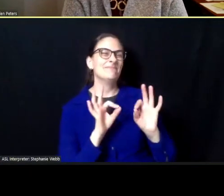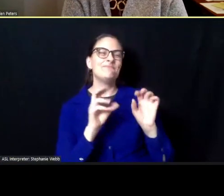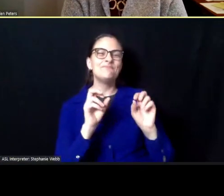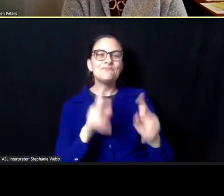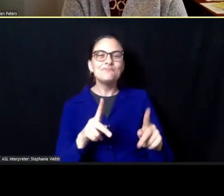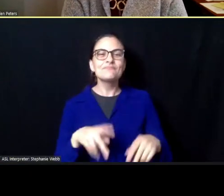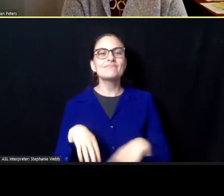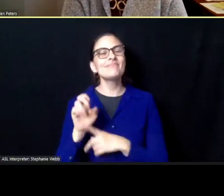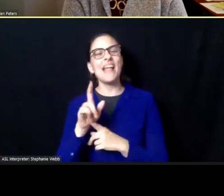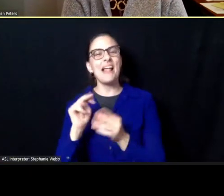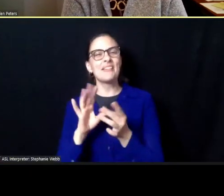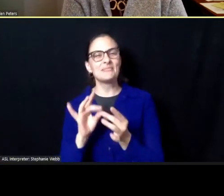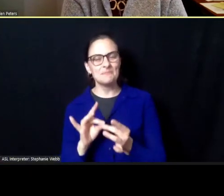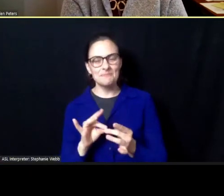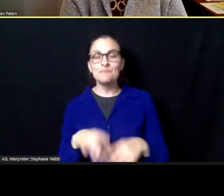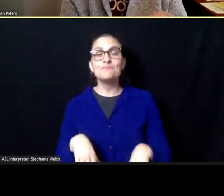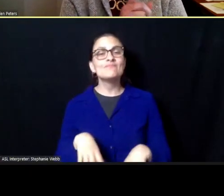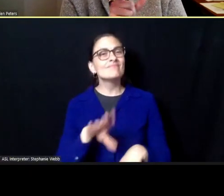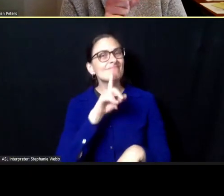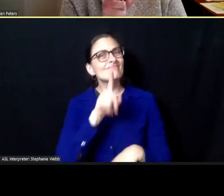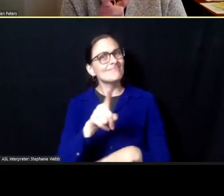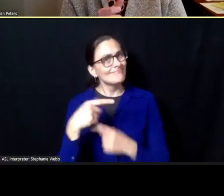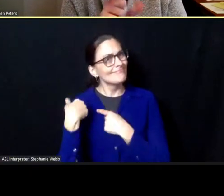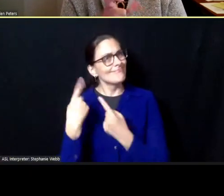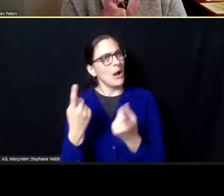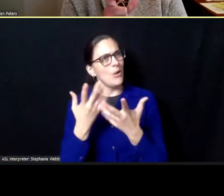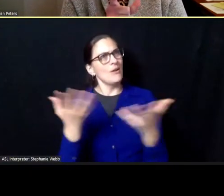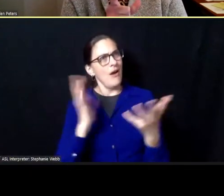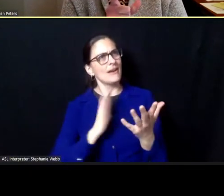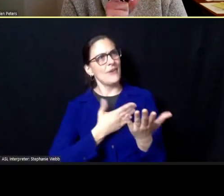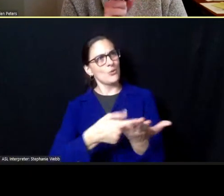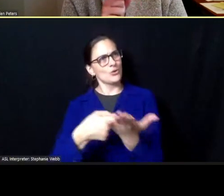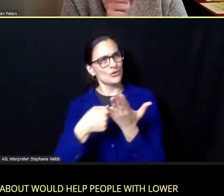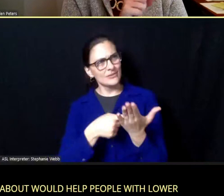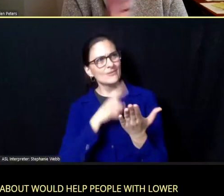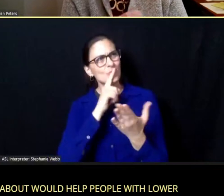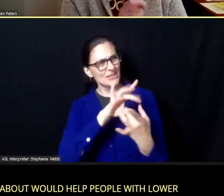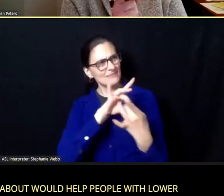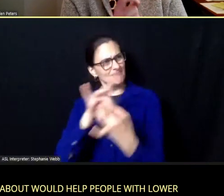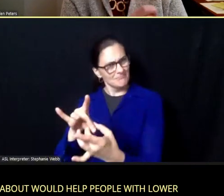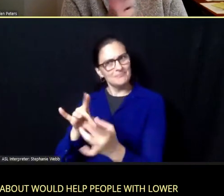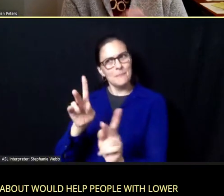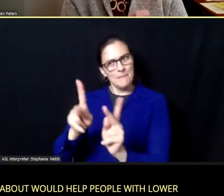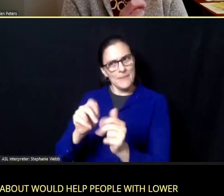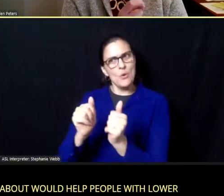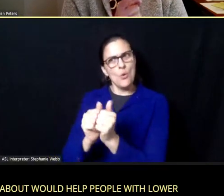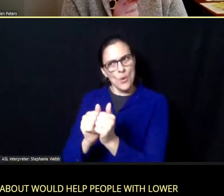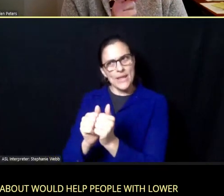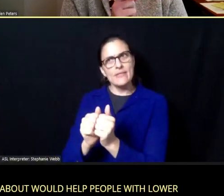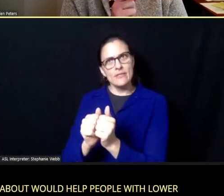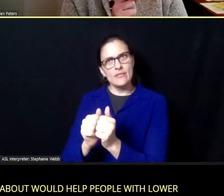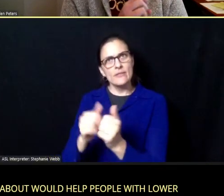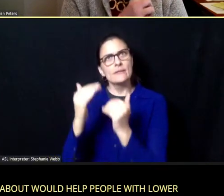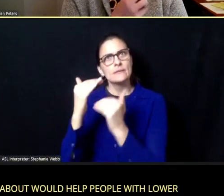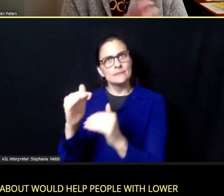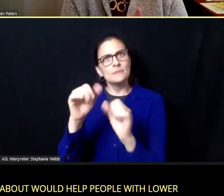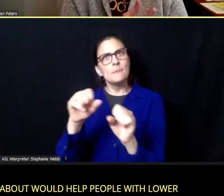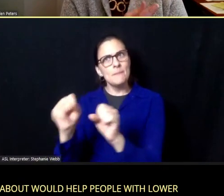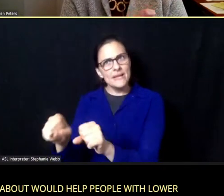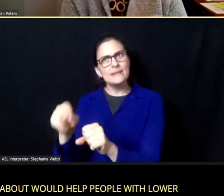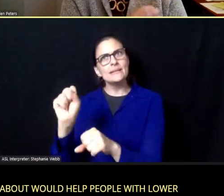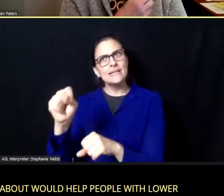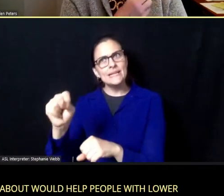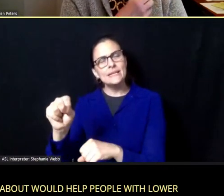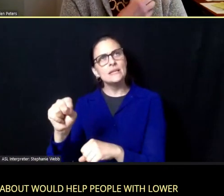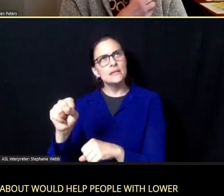lower ability, and I'm trying to think through coming from a different language, but with lower ability, having